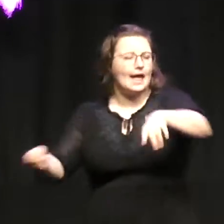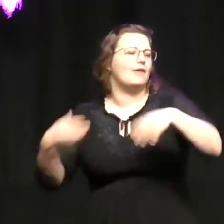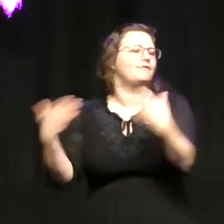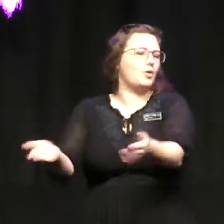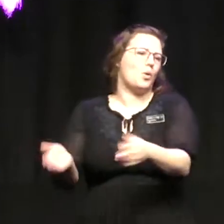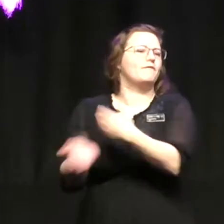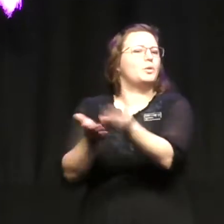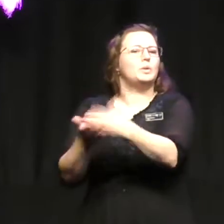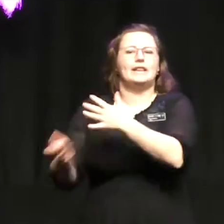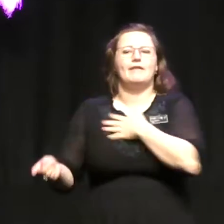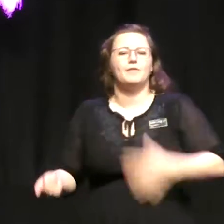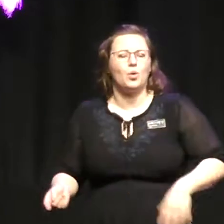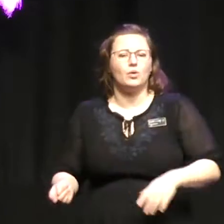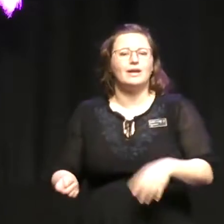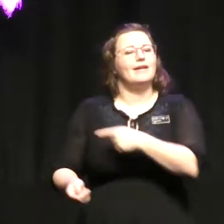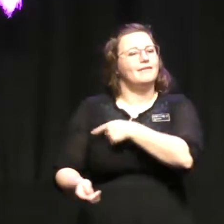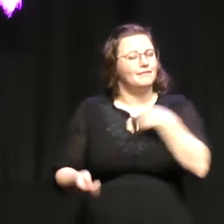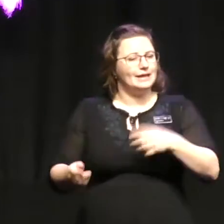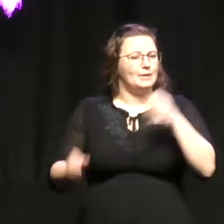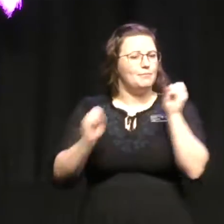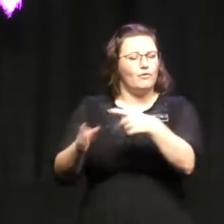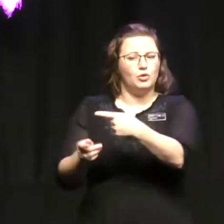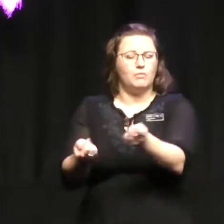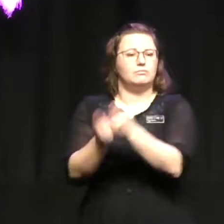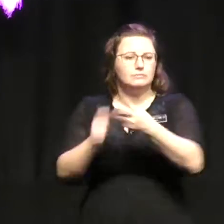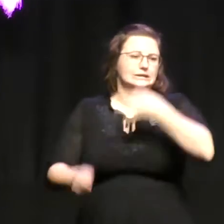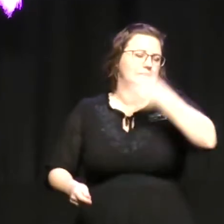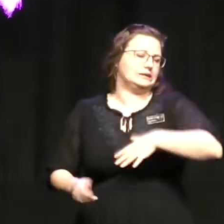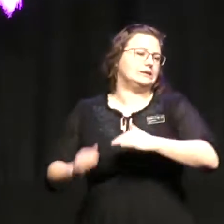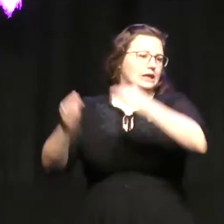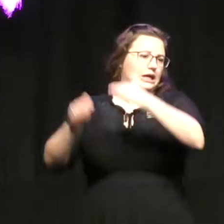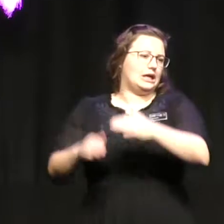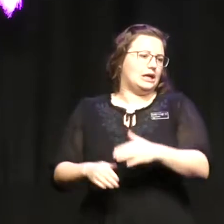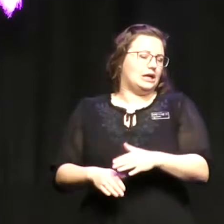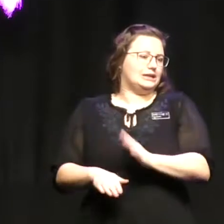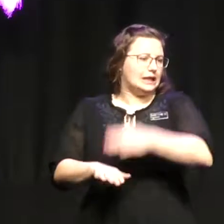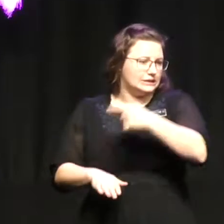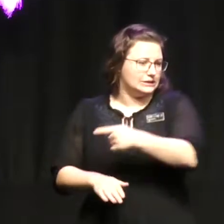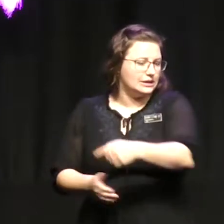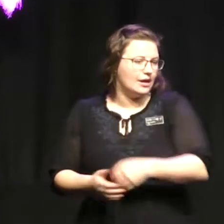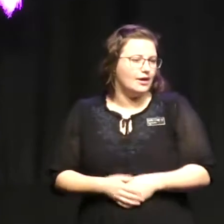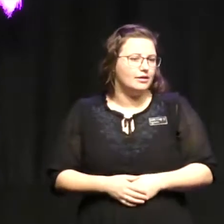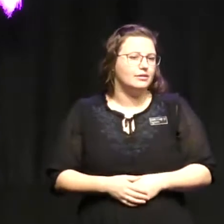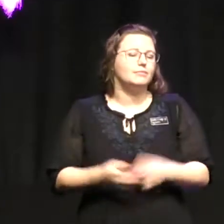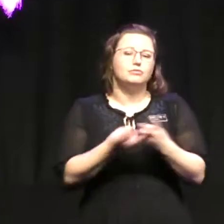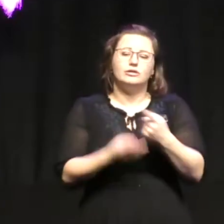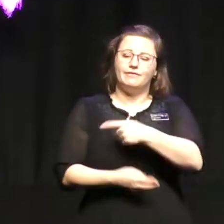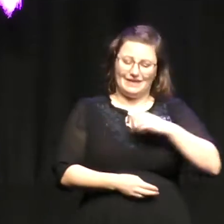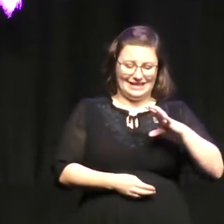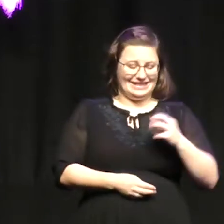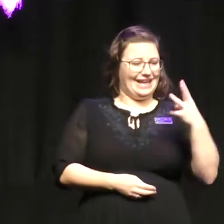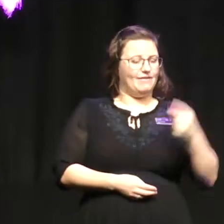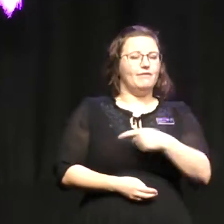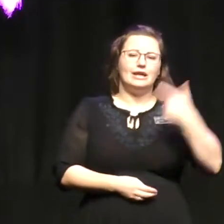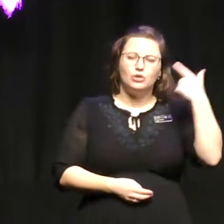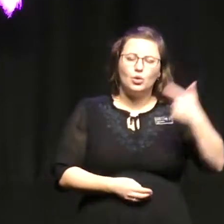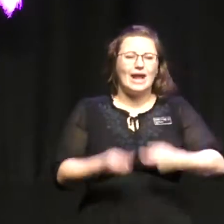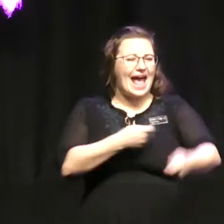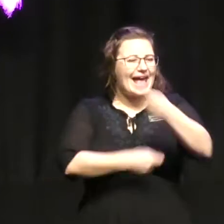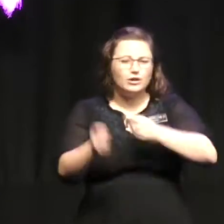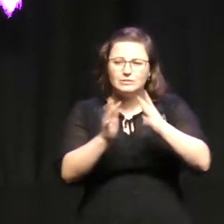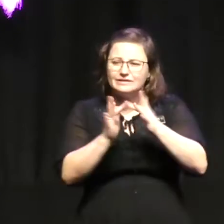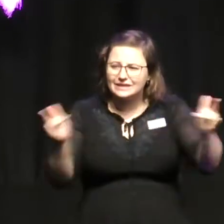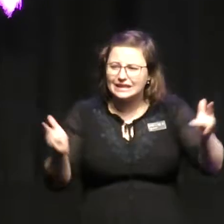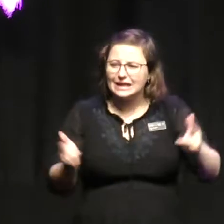poor vulnerable. Therefore, at SEWA, we believe that economic freedom, organizing